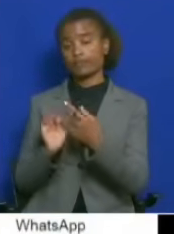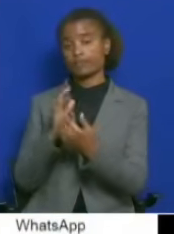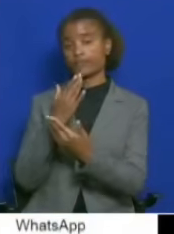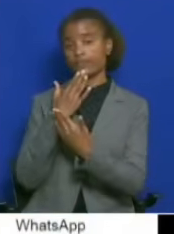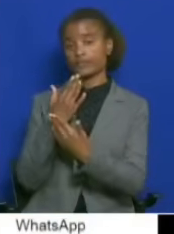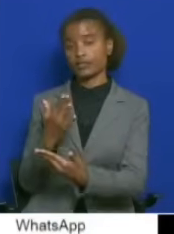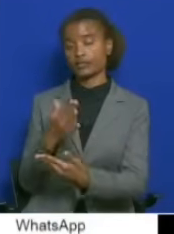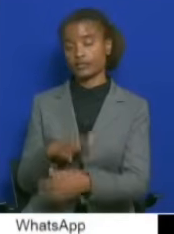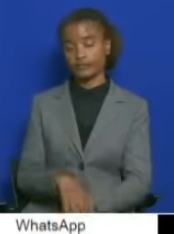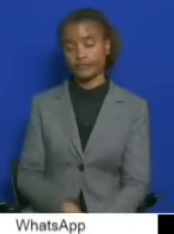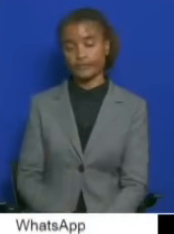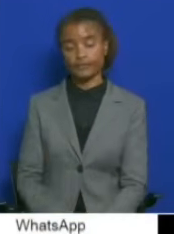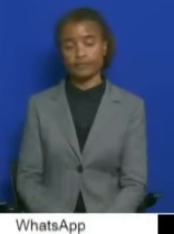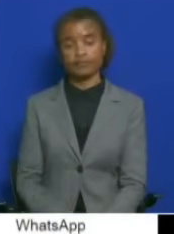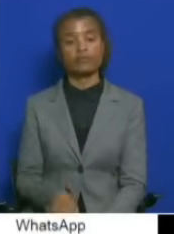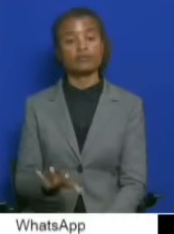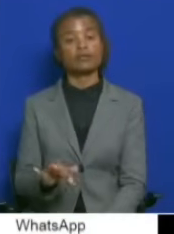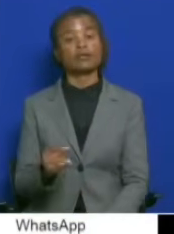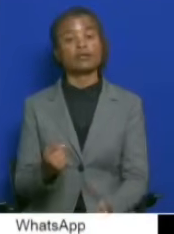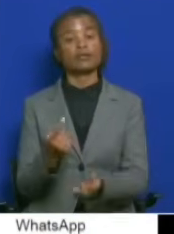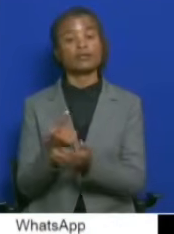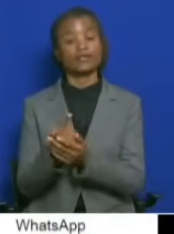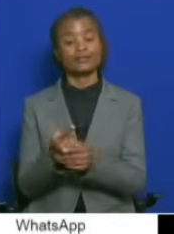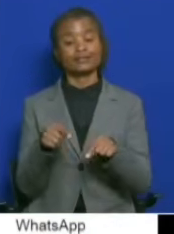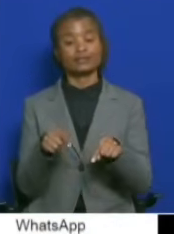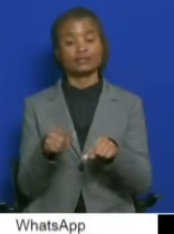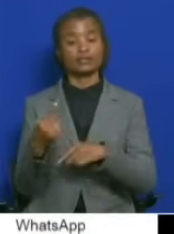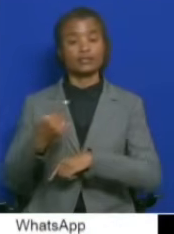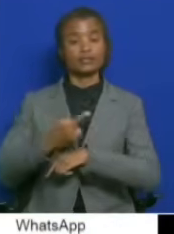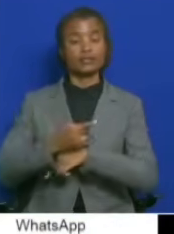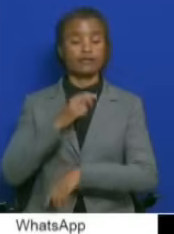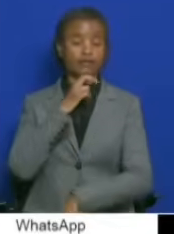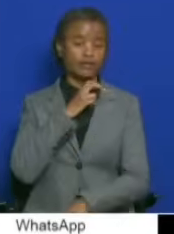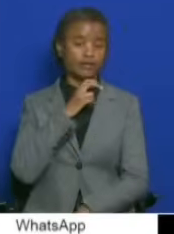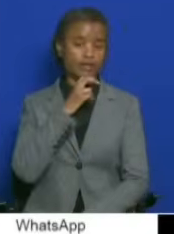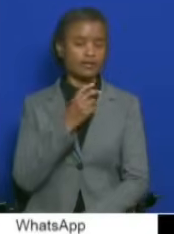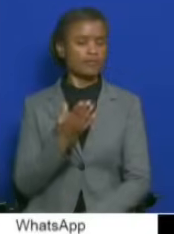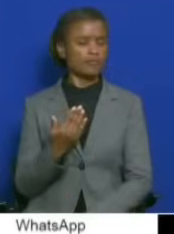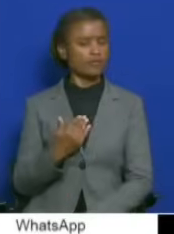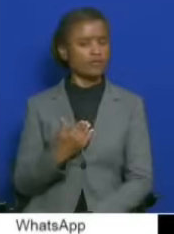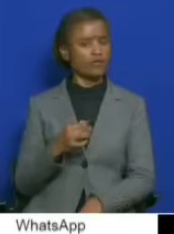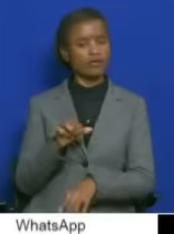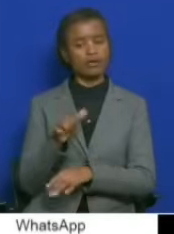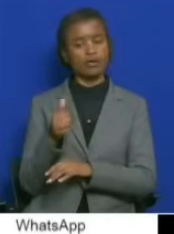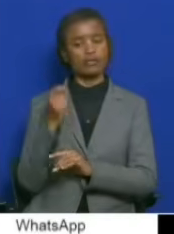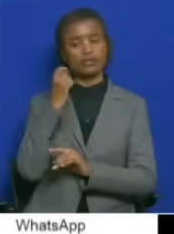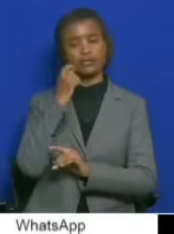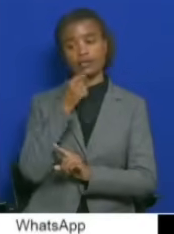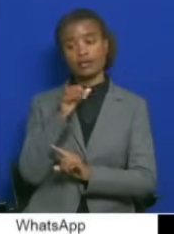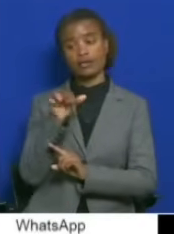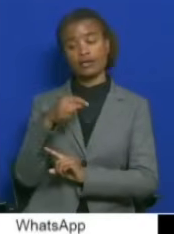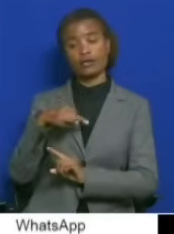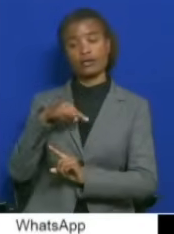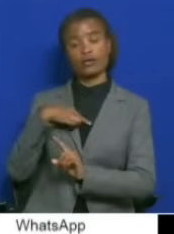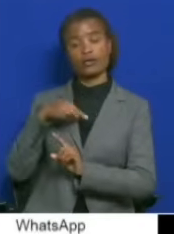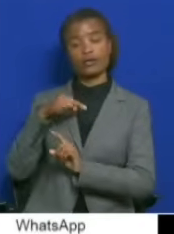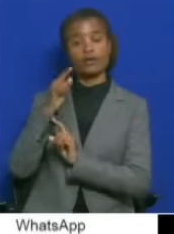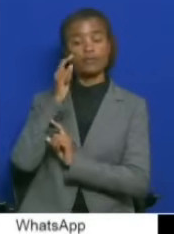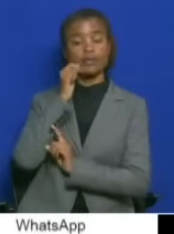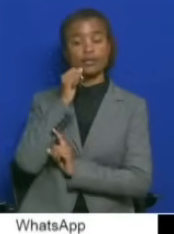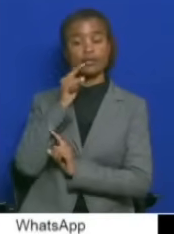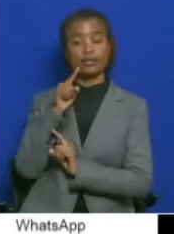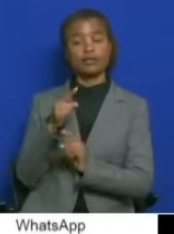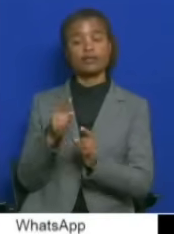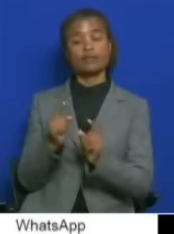this is now the Friday. So the other one where it says, "Can we meet our guy Friday at 2 o'clock Houghton?"